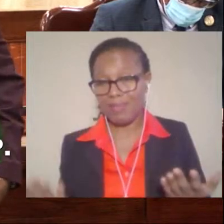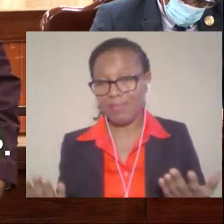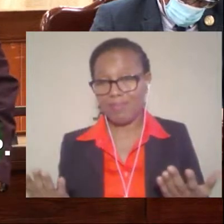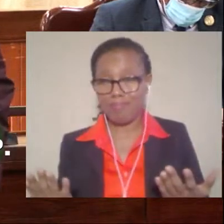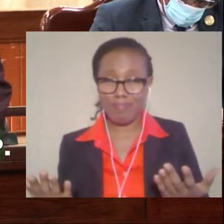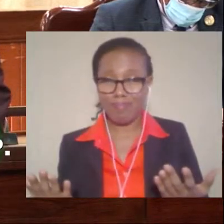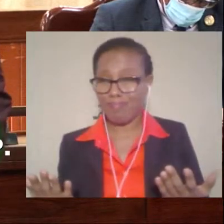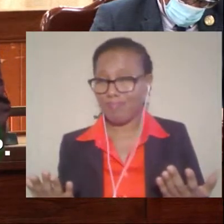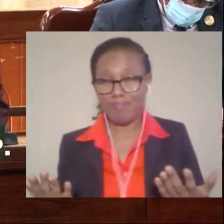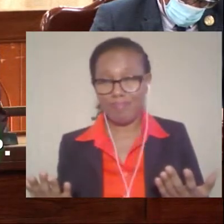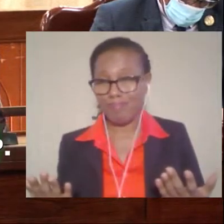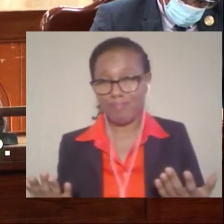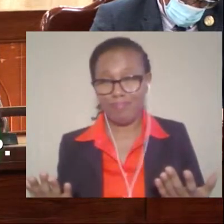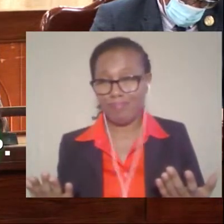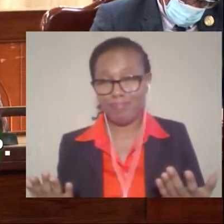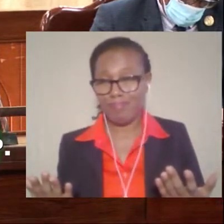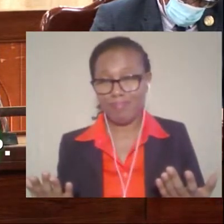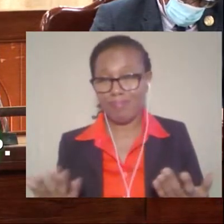Barbados.